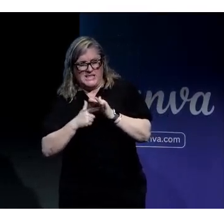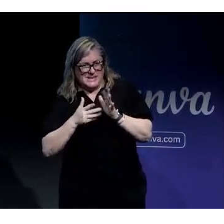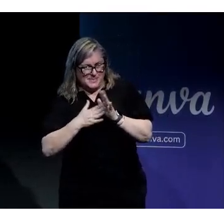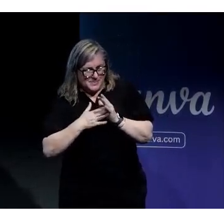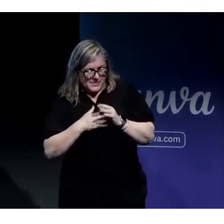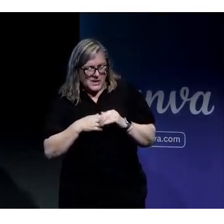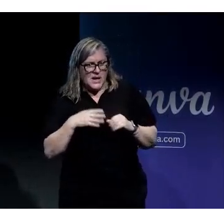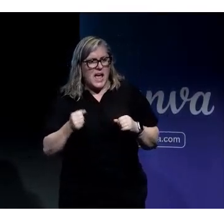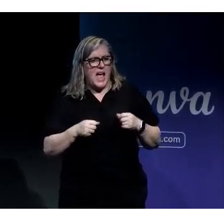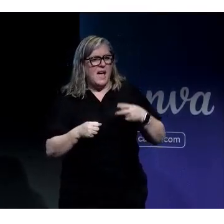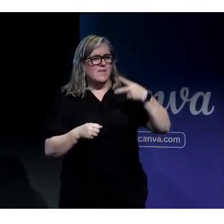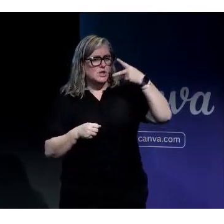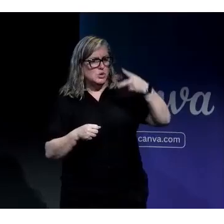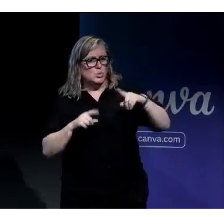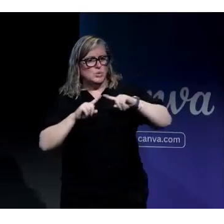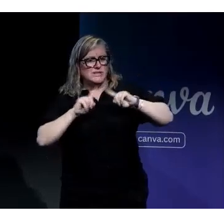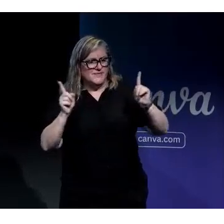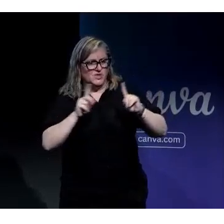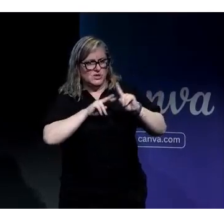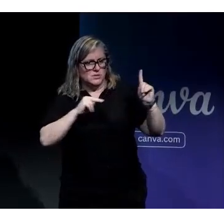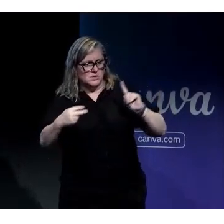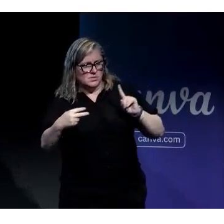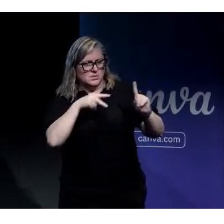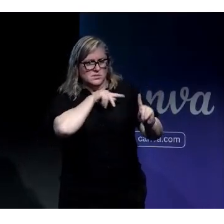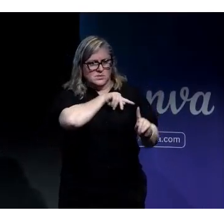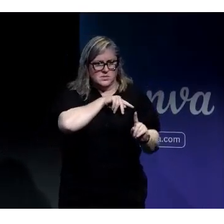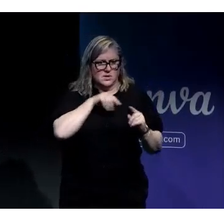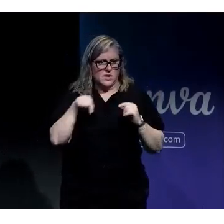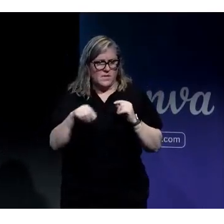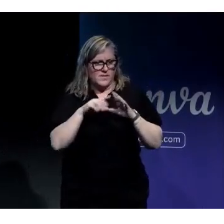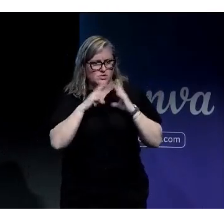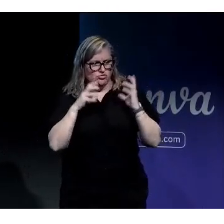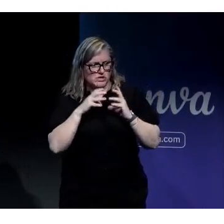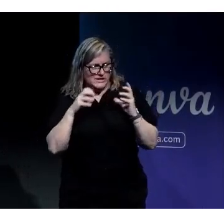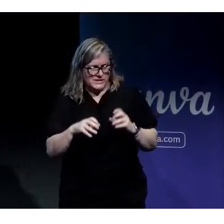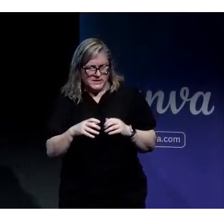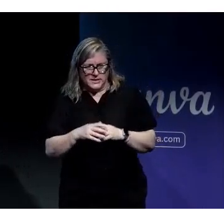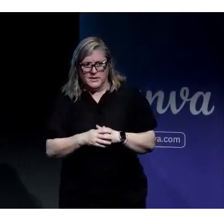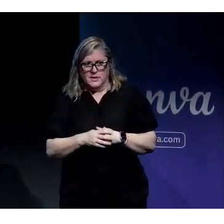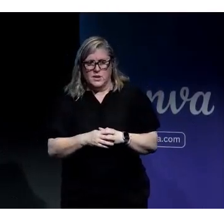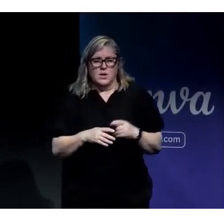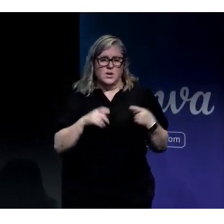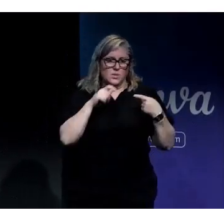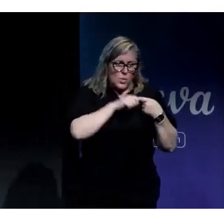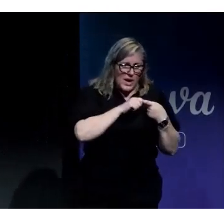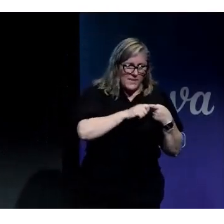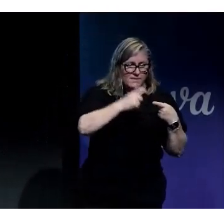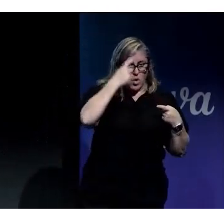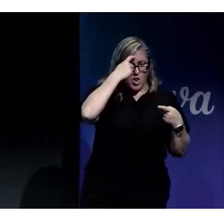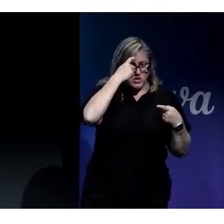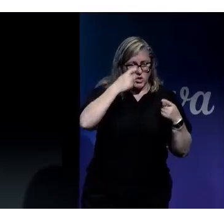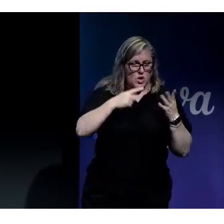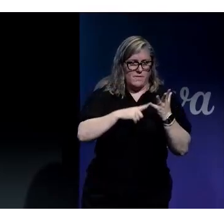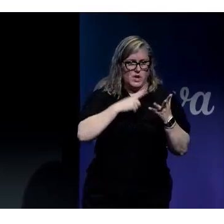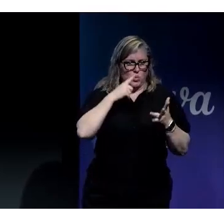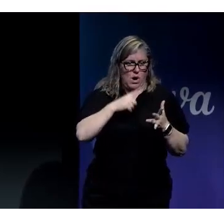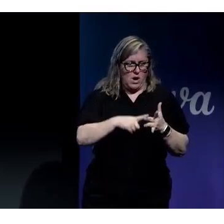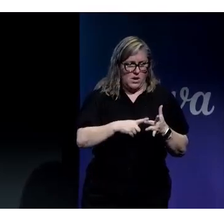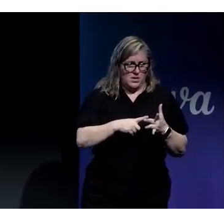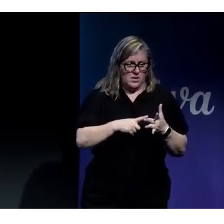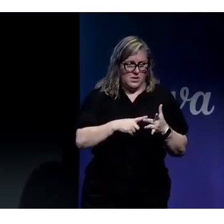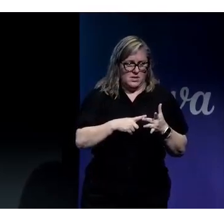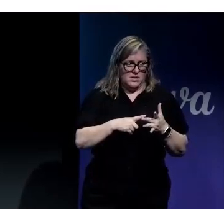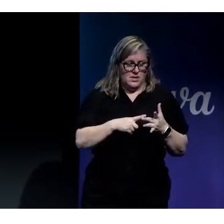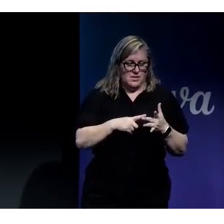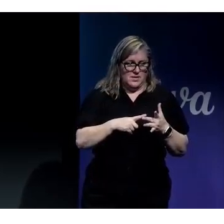different views of our tree. One that includes all the items that contribute to the logical structure of the UI, and one that